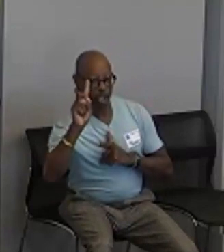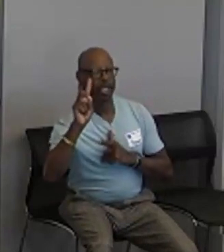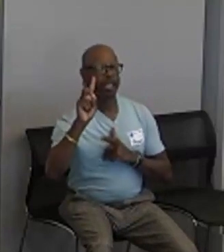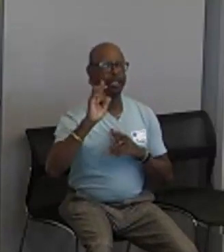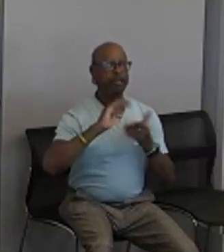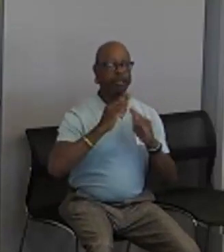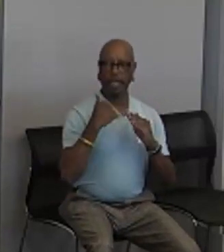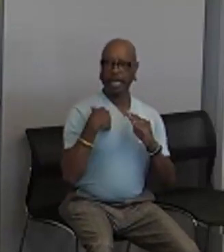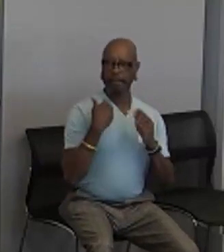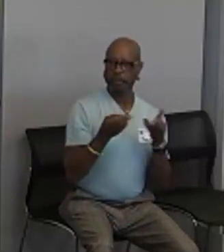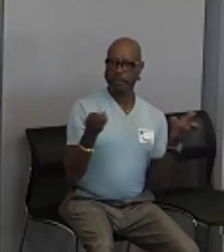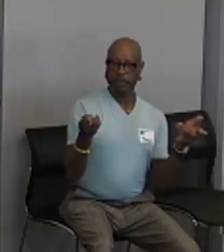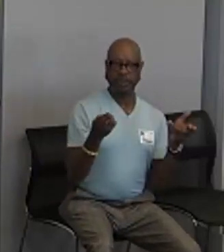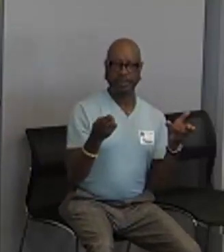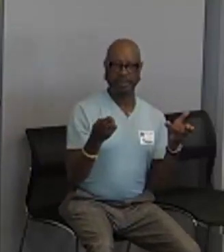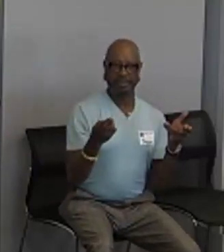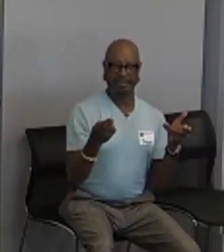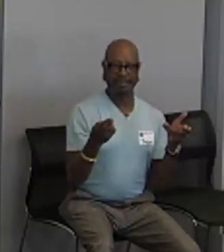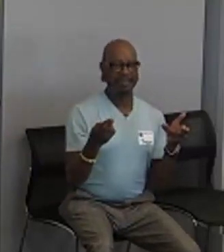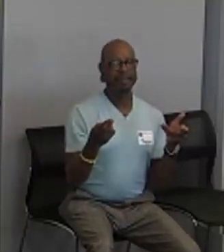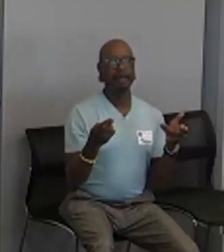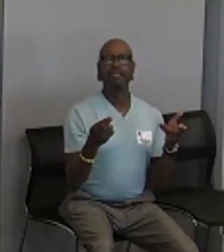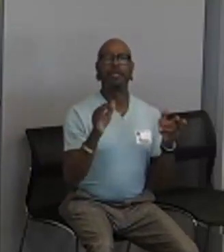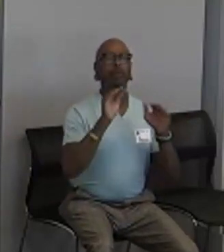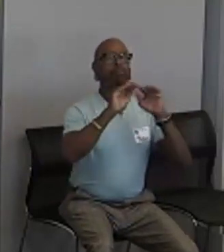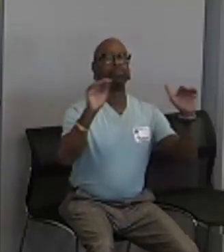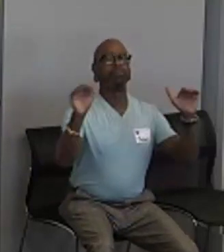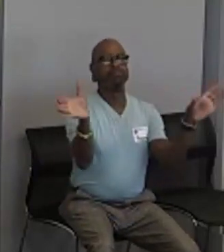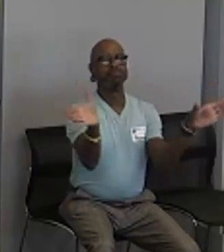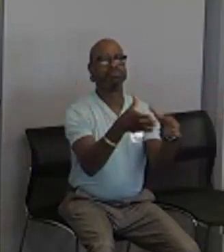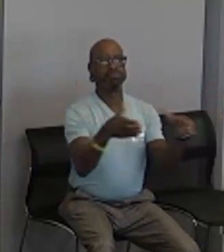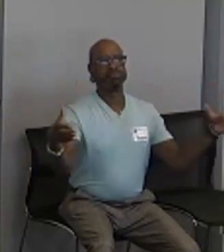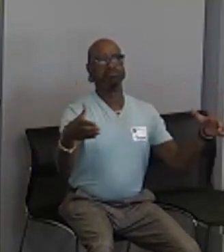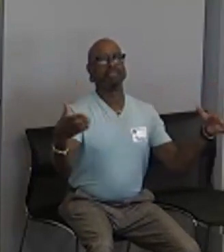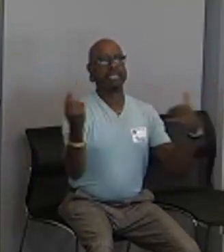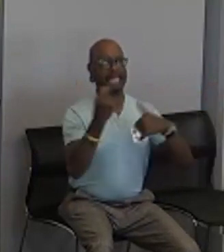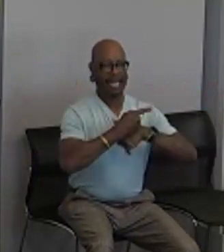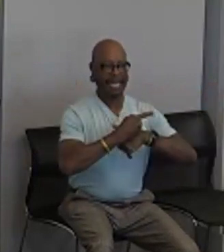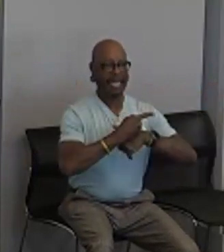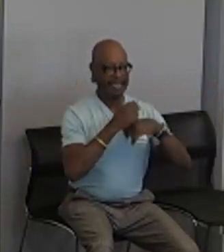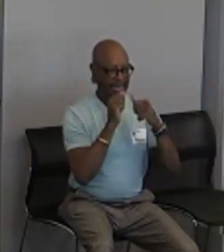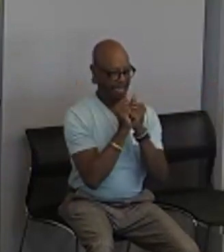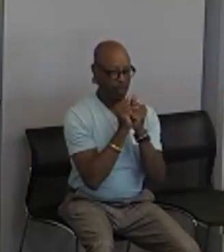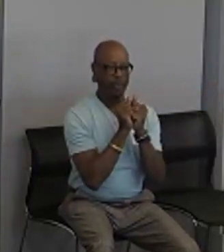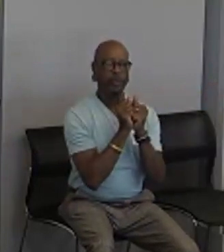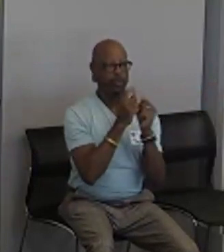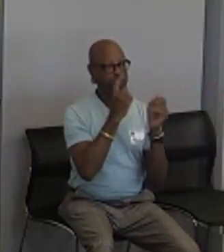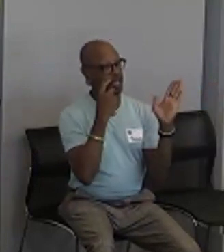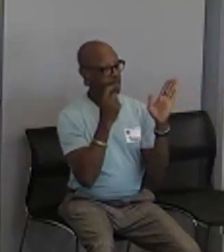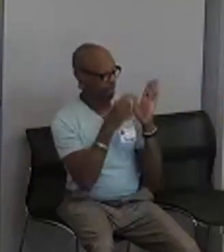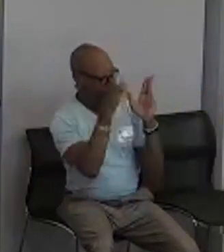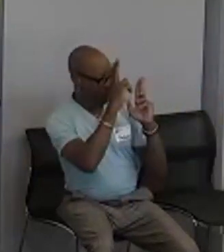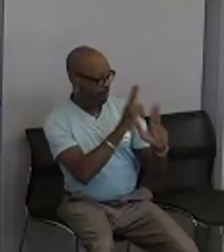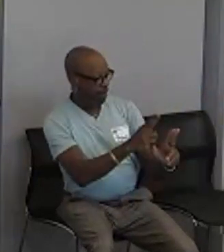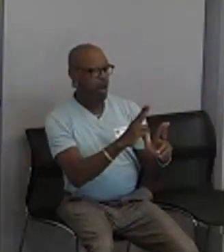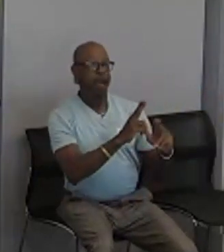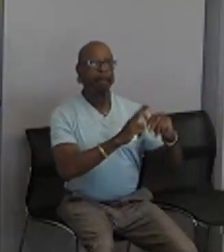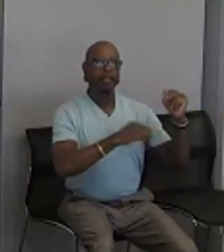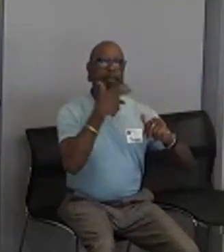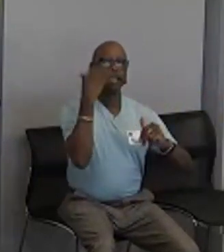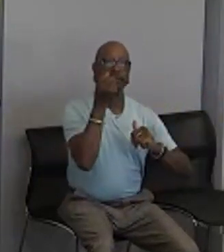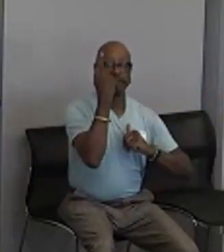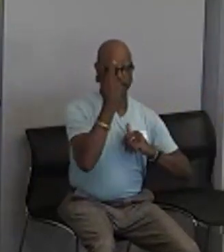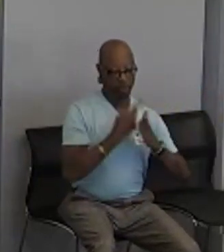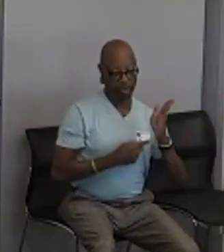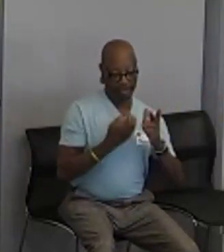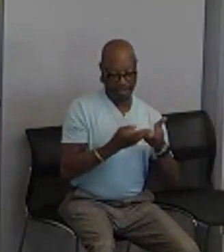this resource. And bringing you all together today to recognize, honor, and build better understanding of what